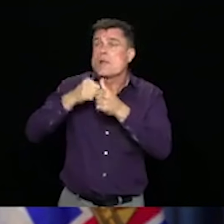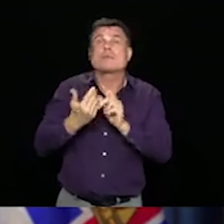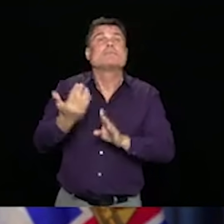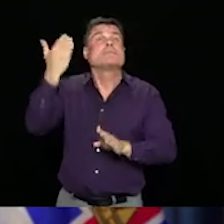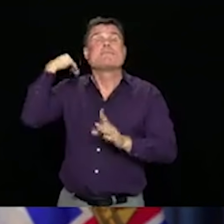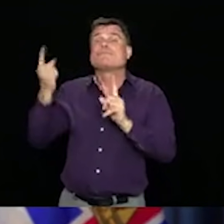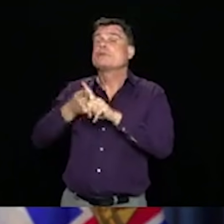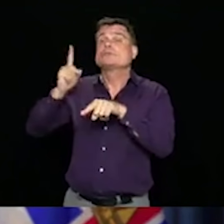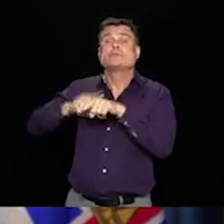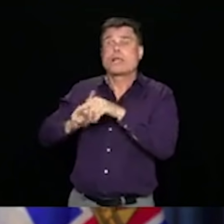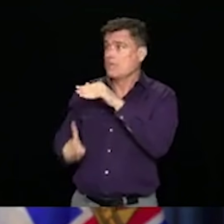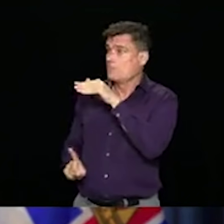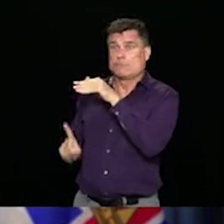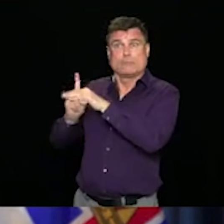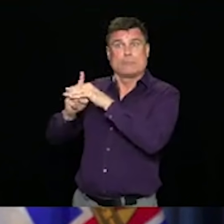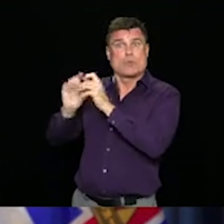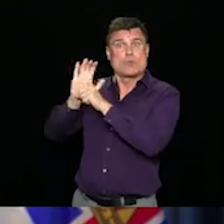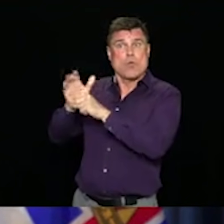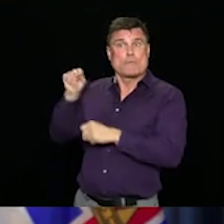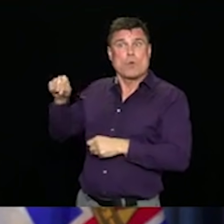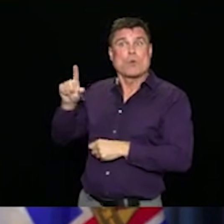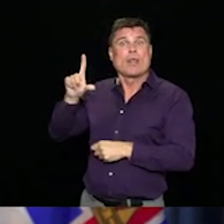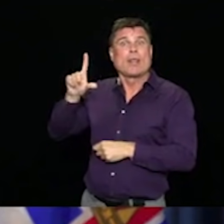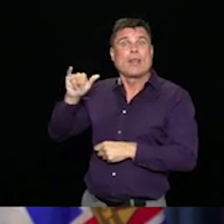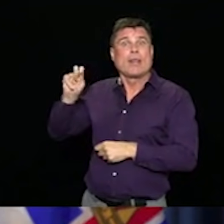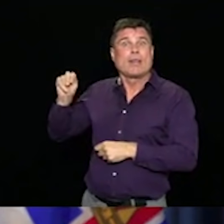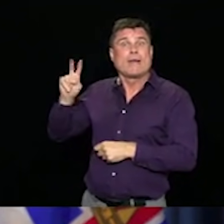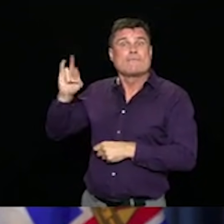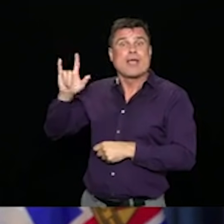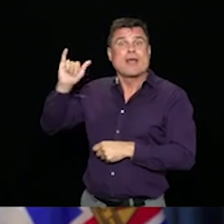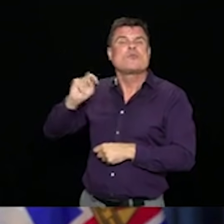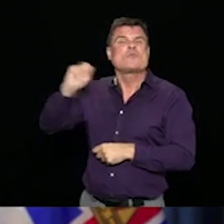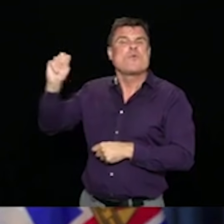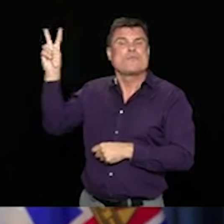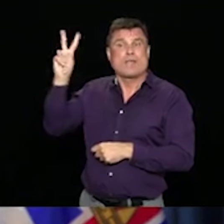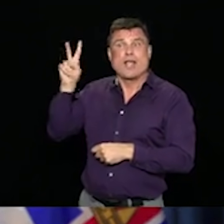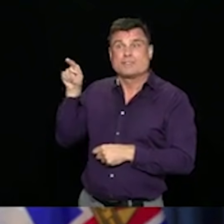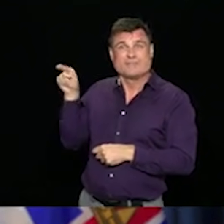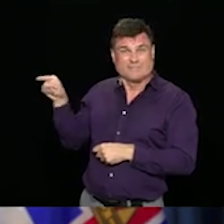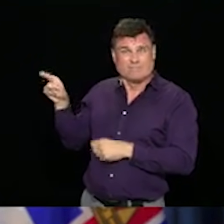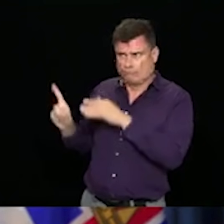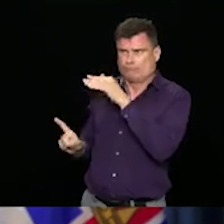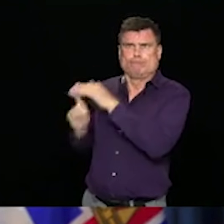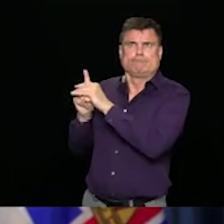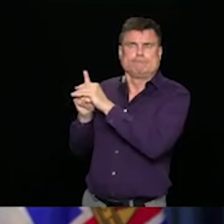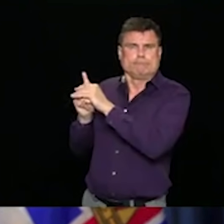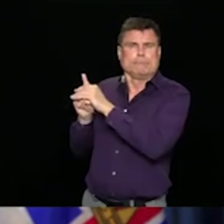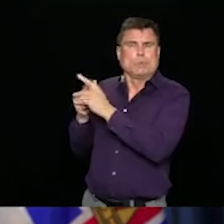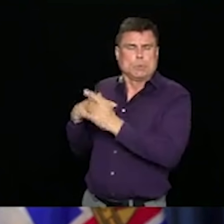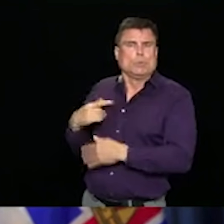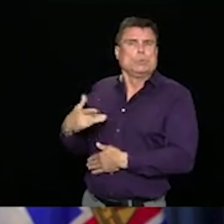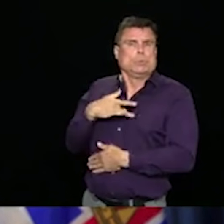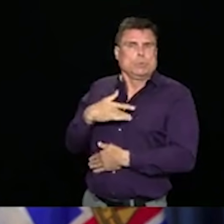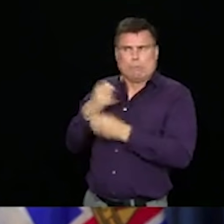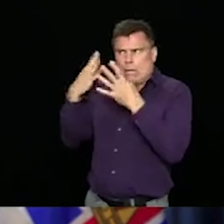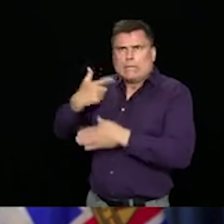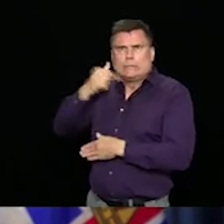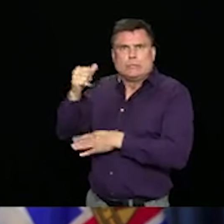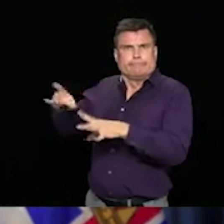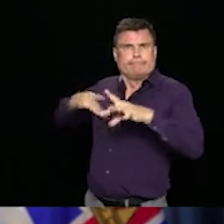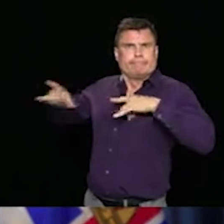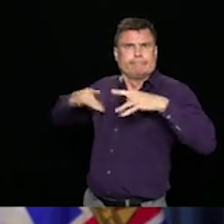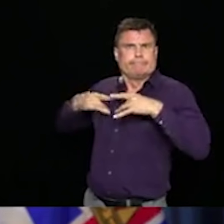that day, the first day that an outbreak was reported at the Lynn Valley Care Home was an extraordinarily emotional day for us, because